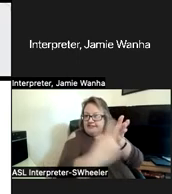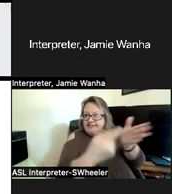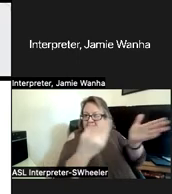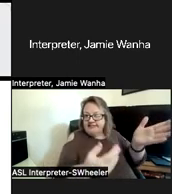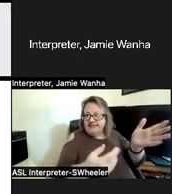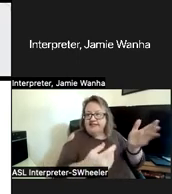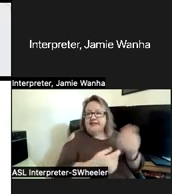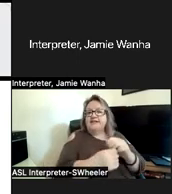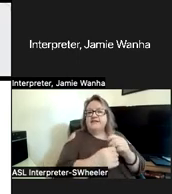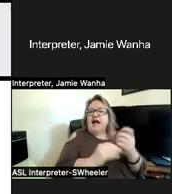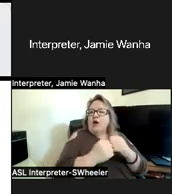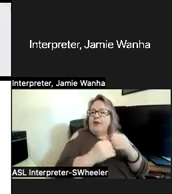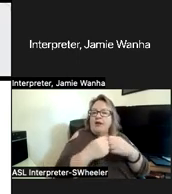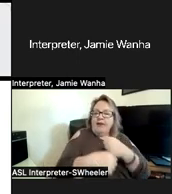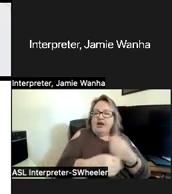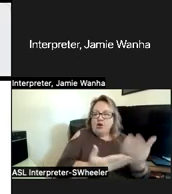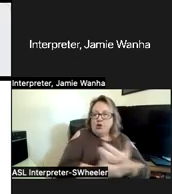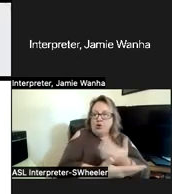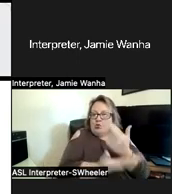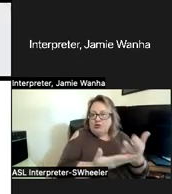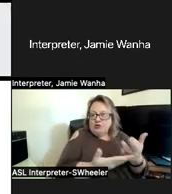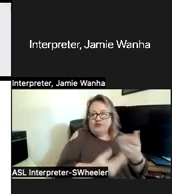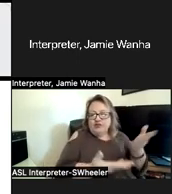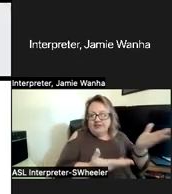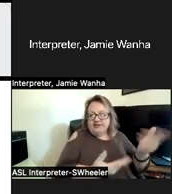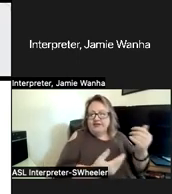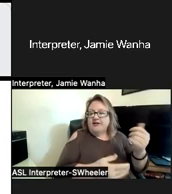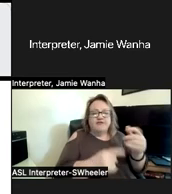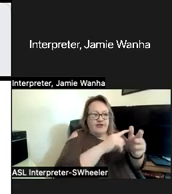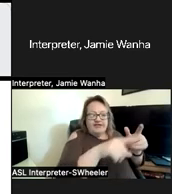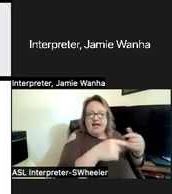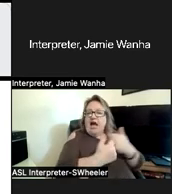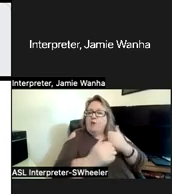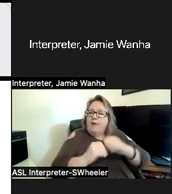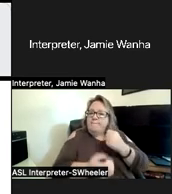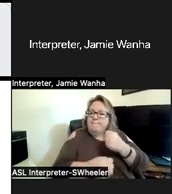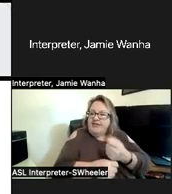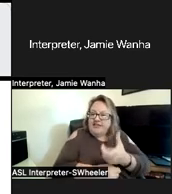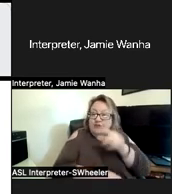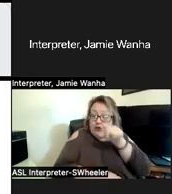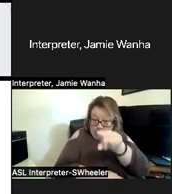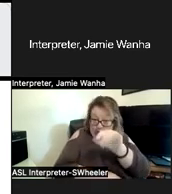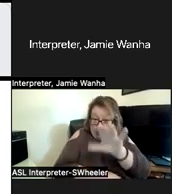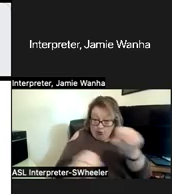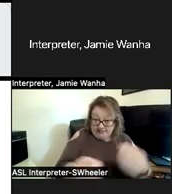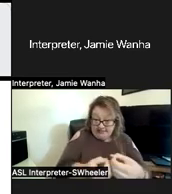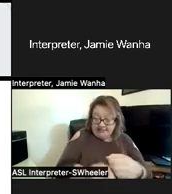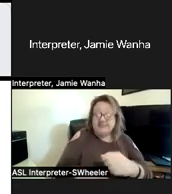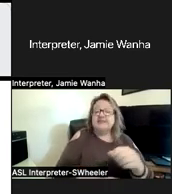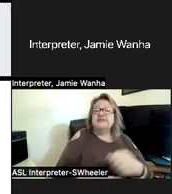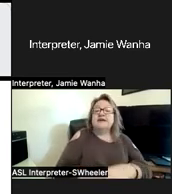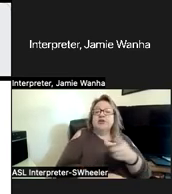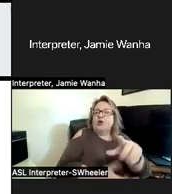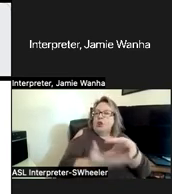to create new resources for these sectors and help make things for you and your organization, as well as for others. You can